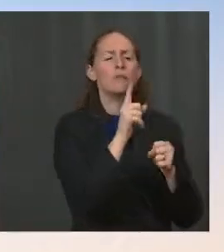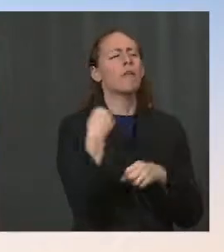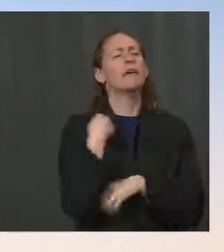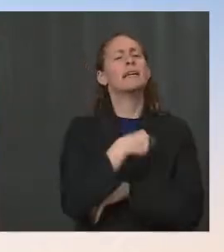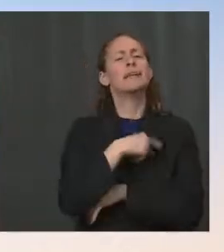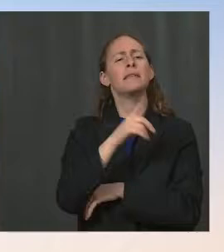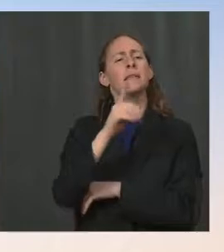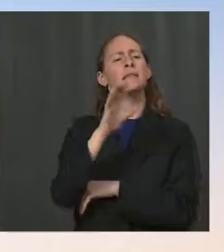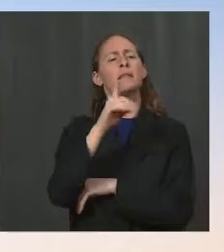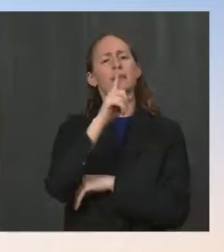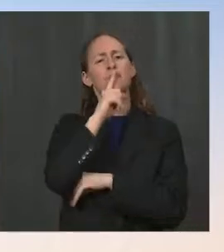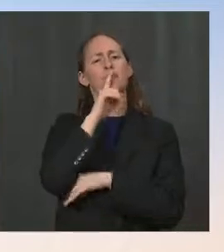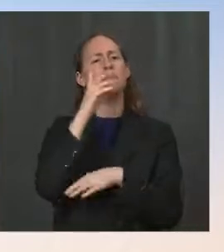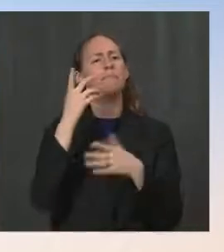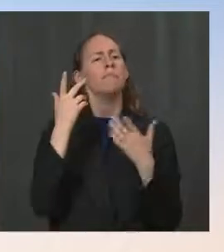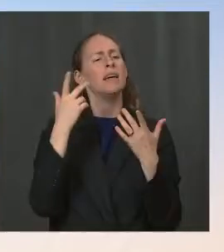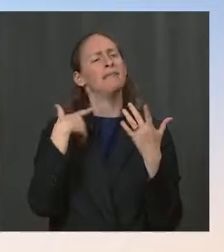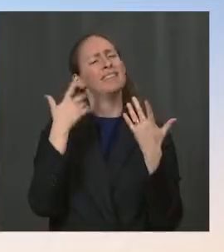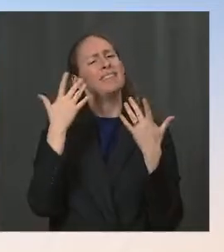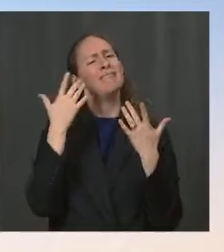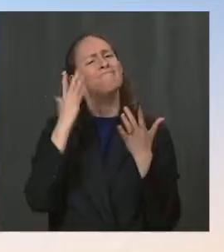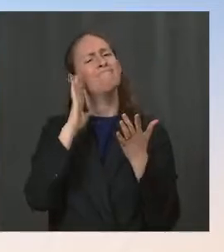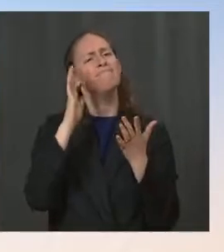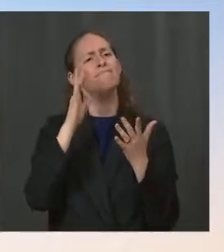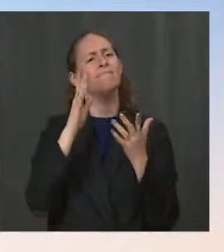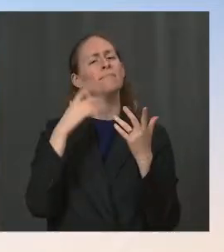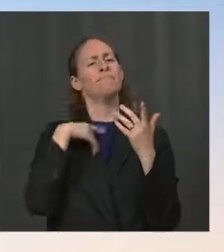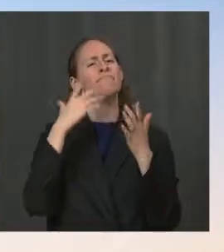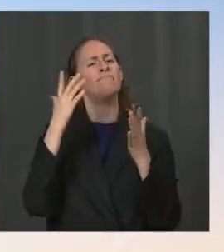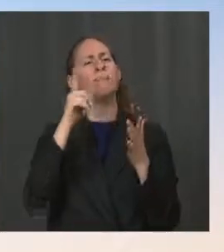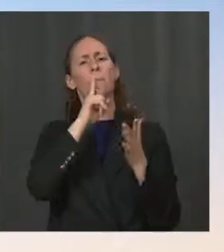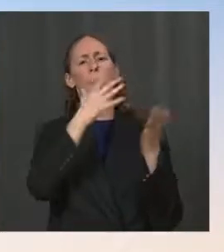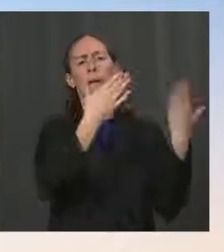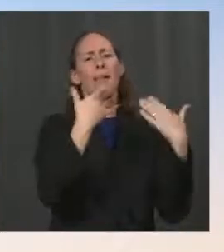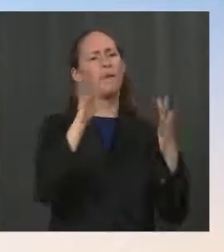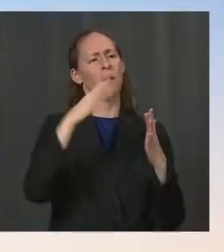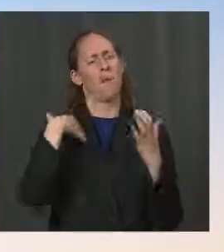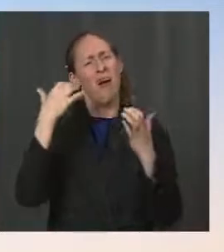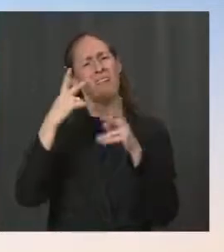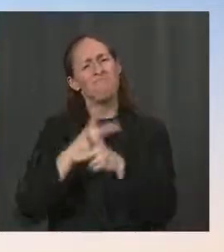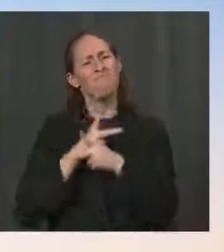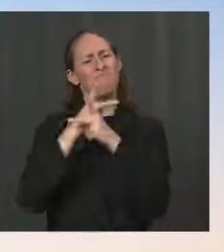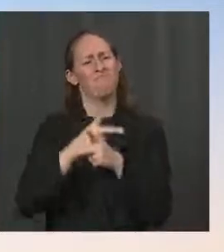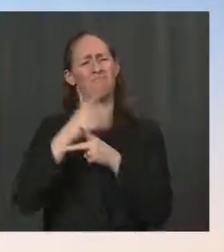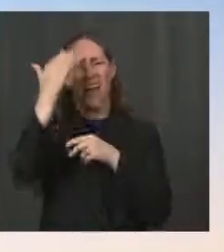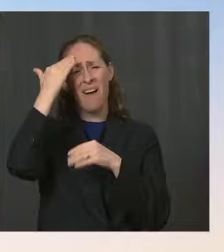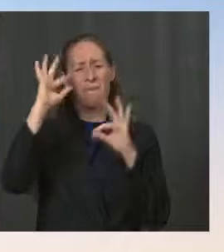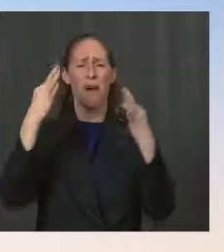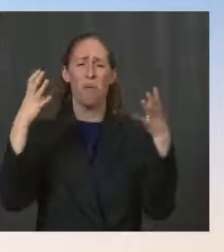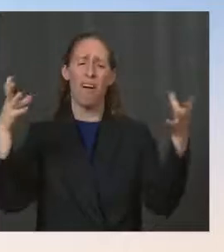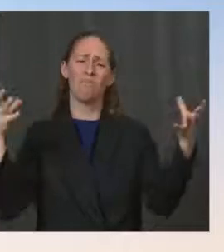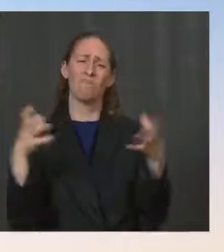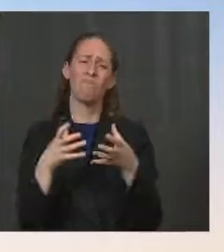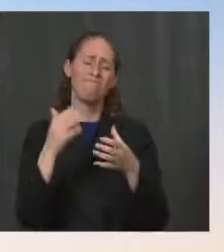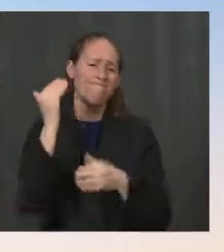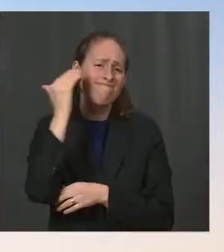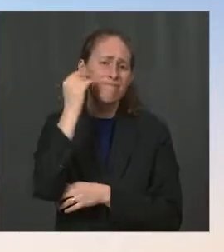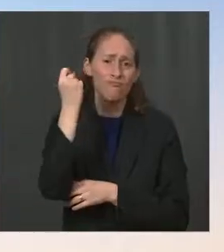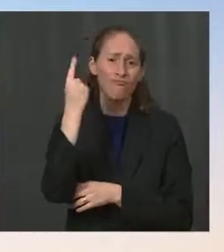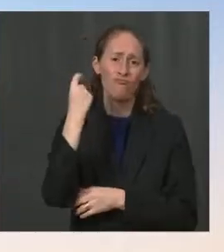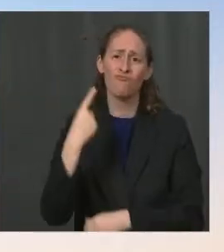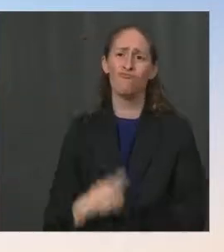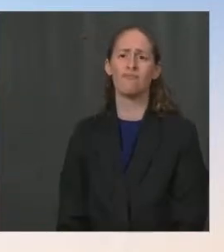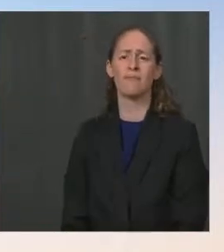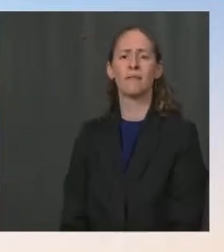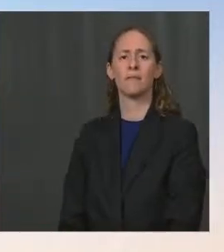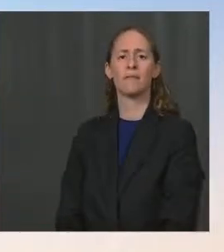process that's ongoing. We certainly understand the interest in it being resolved and completed. Go ahead. Thanks, Jen. It's been now a couple days since